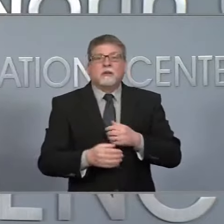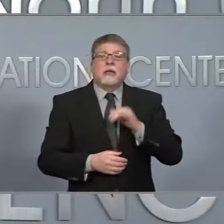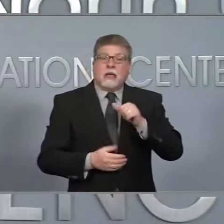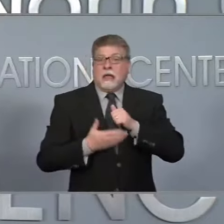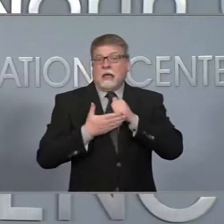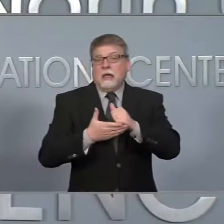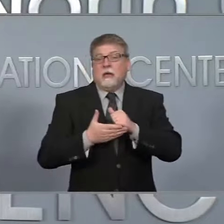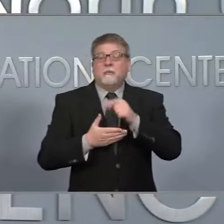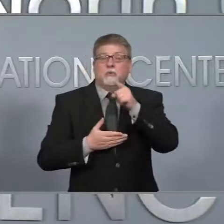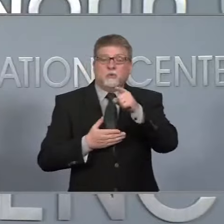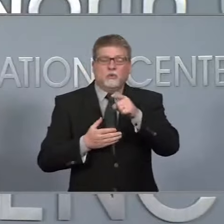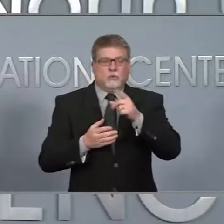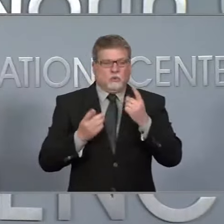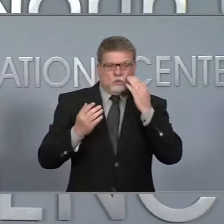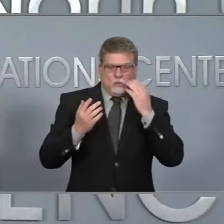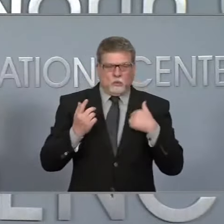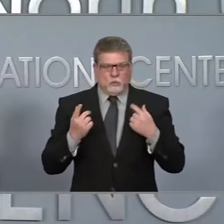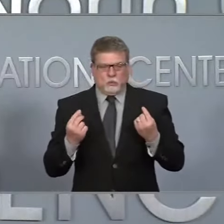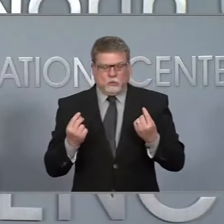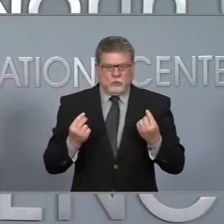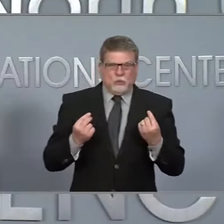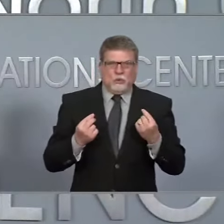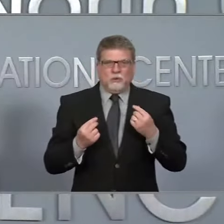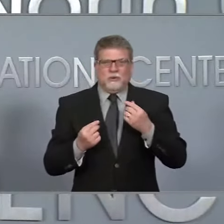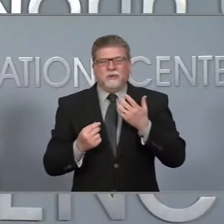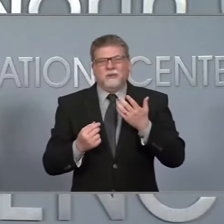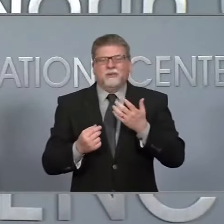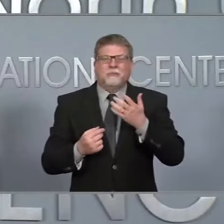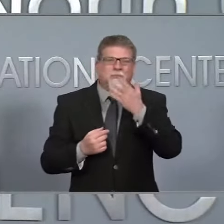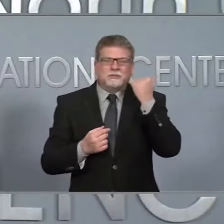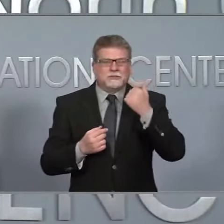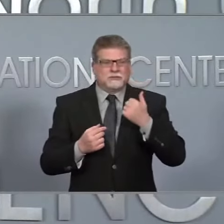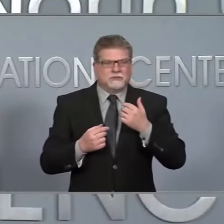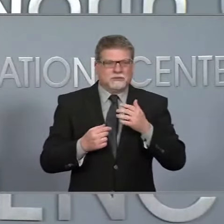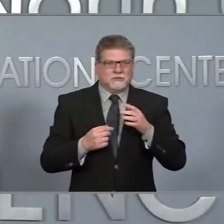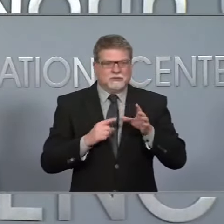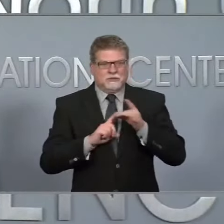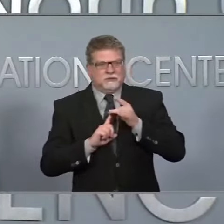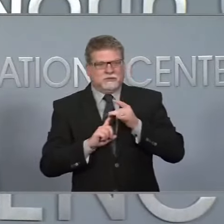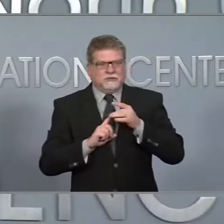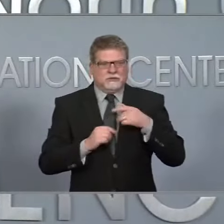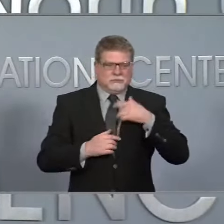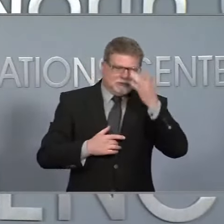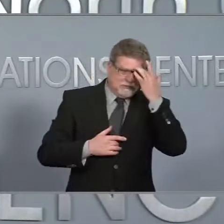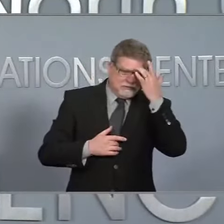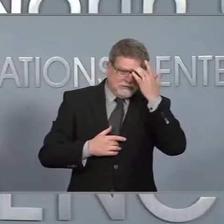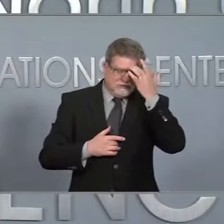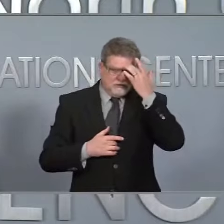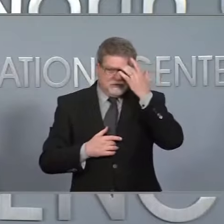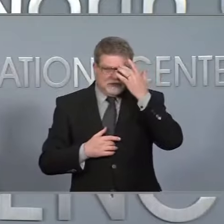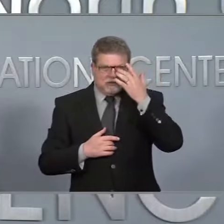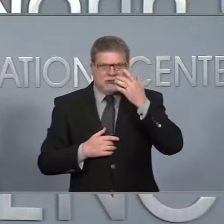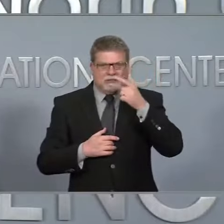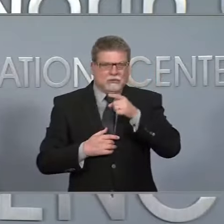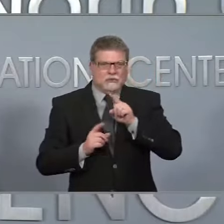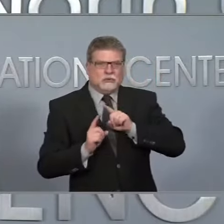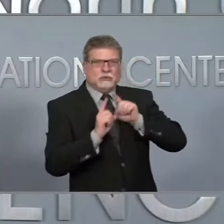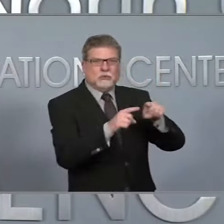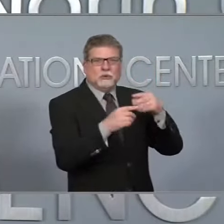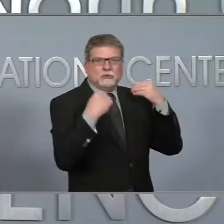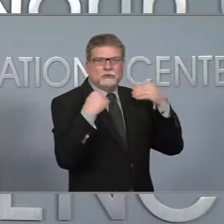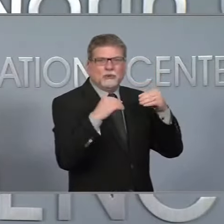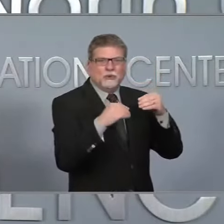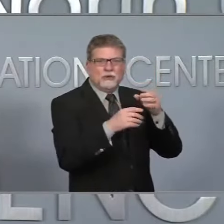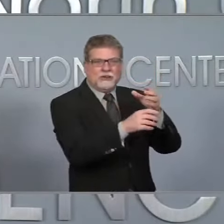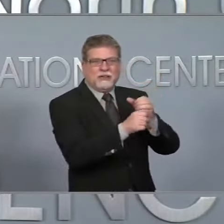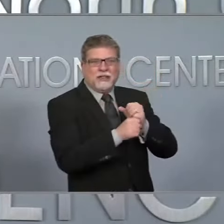home, yes, we're at a place now where a lot of the at-home tests are not being reported to us. And so that while we get some information from